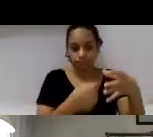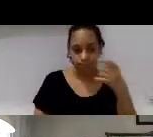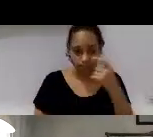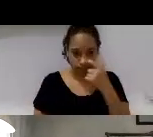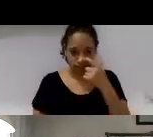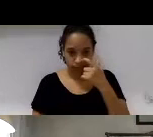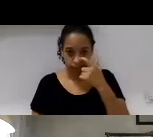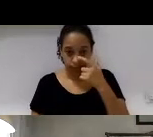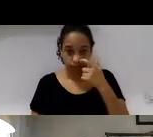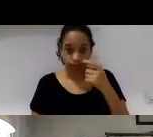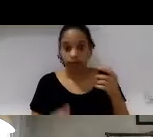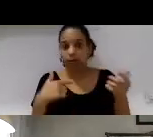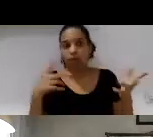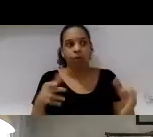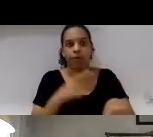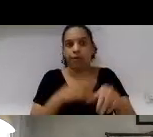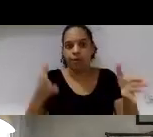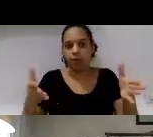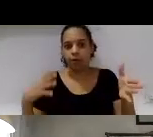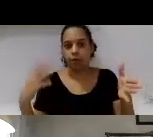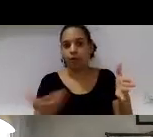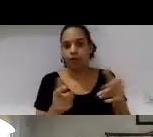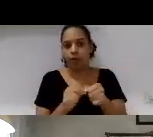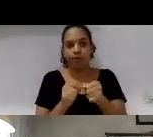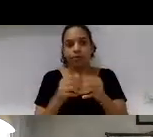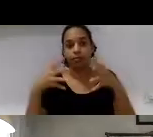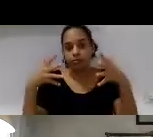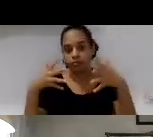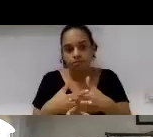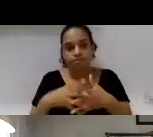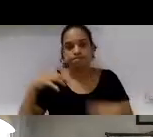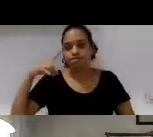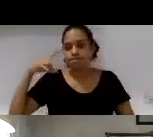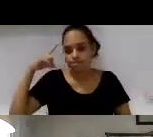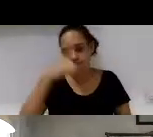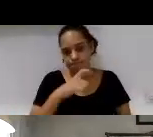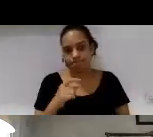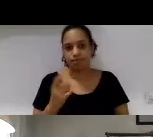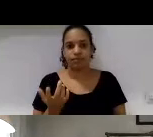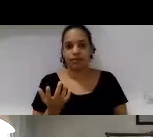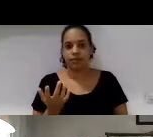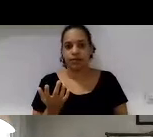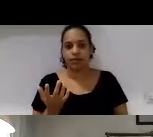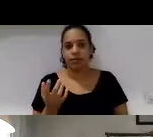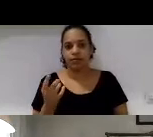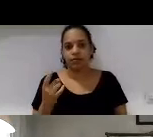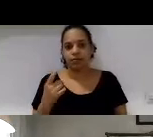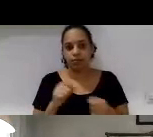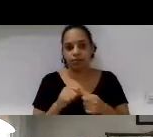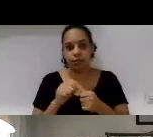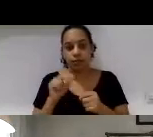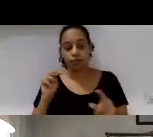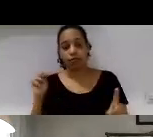place. You look at the situation in Brazil and 1,000 different problems and potential solutions and manifestations